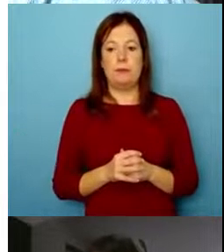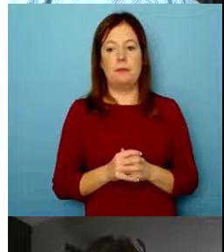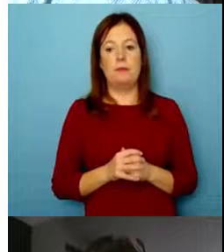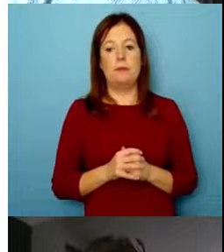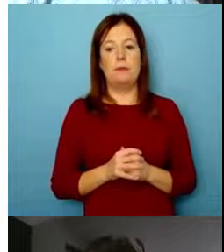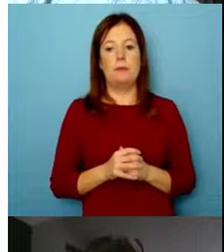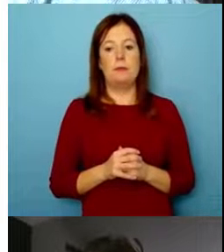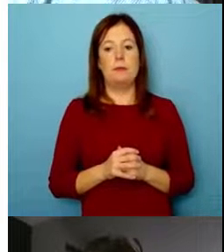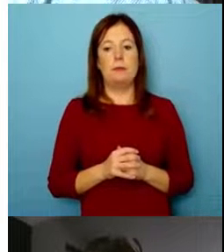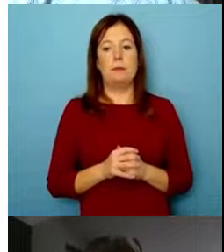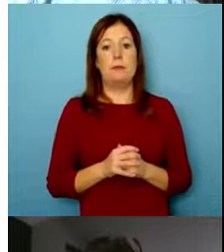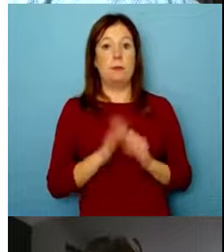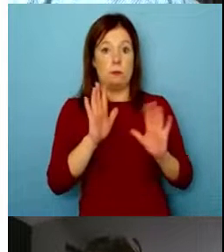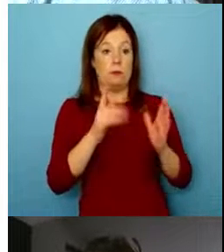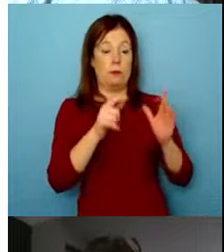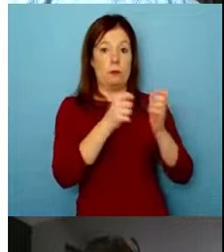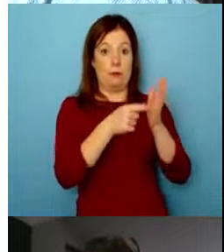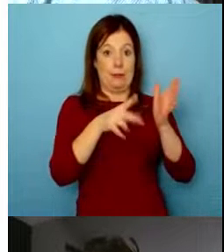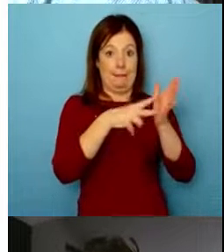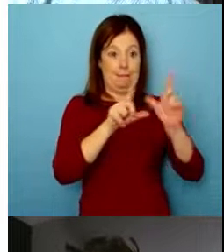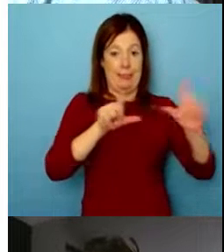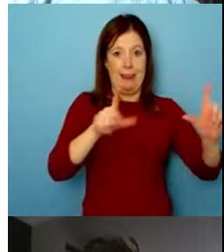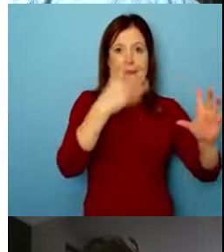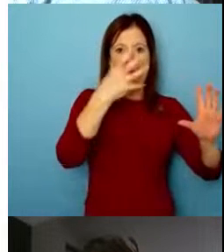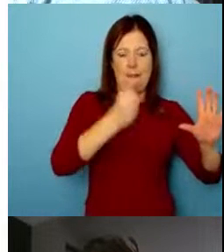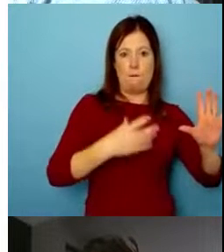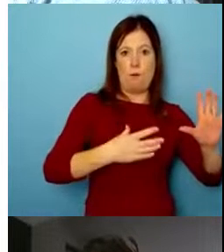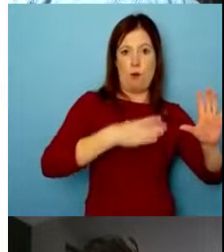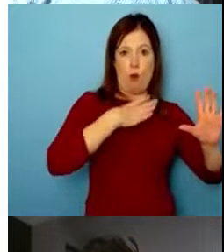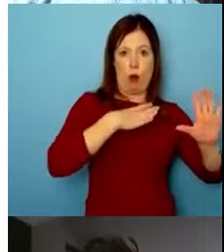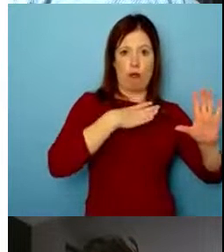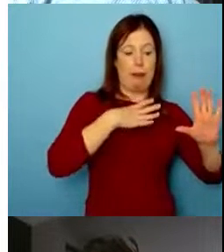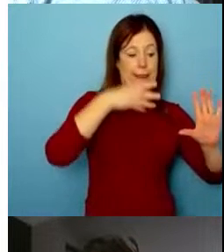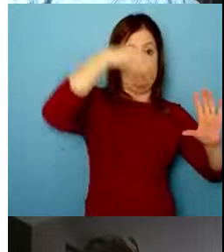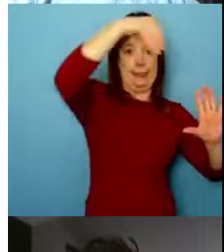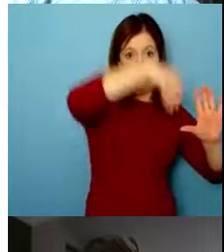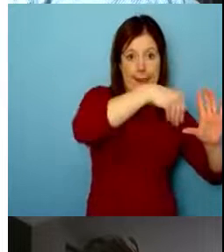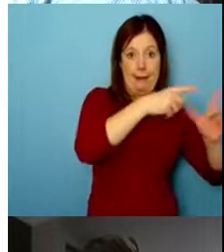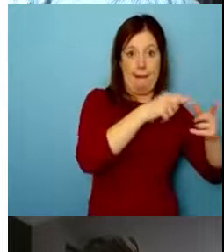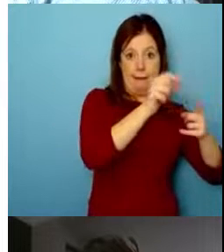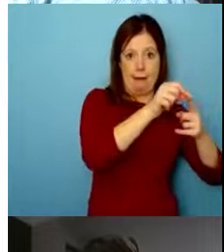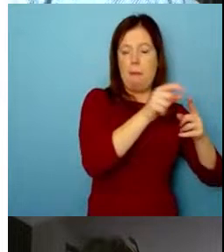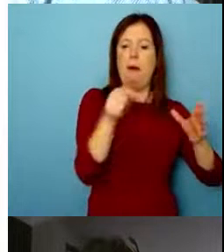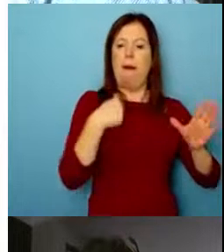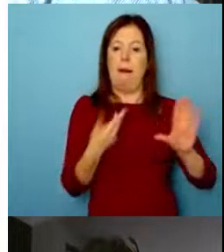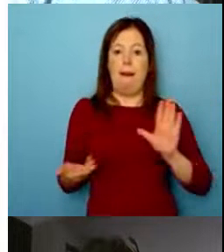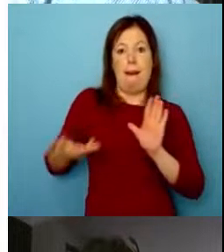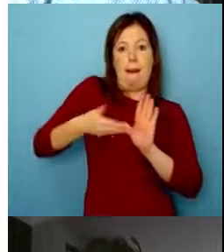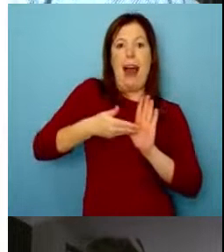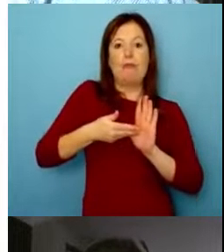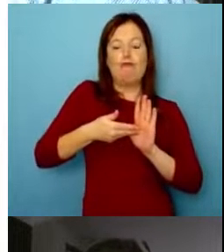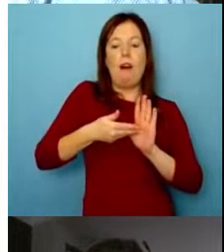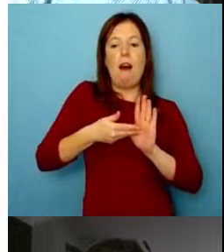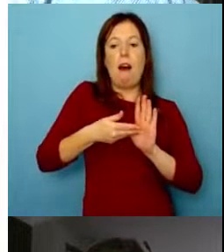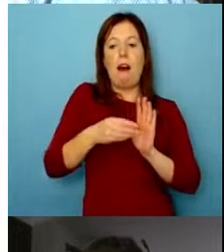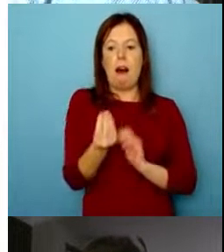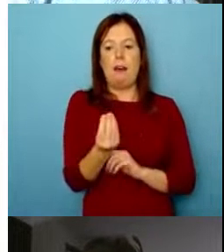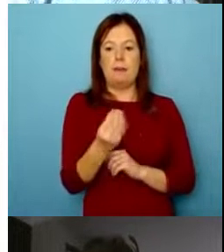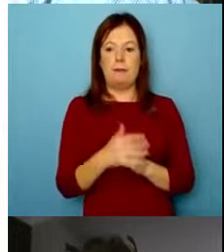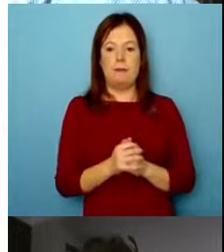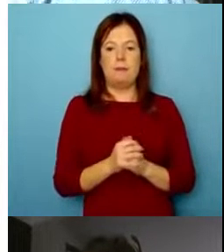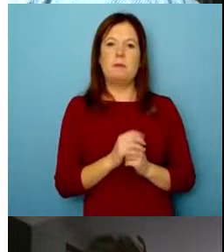the native application environments provided by a number of the TV operating systems, which varies between